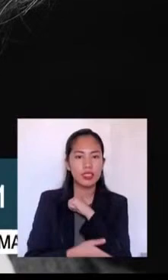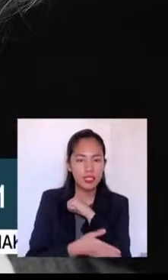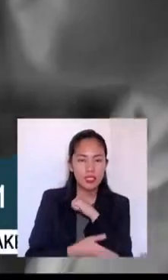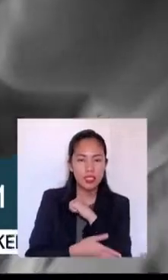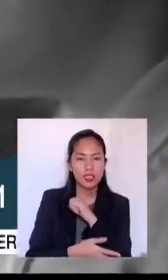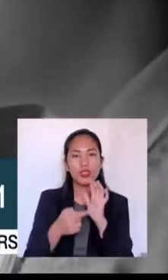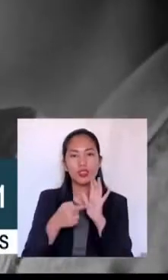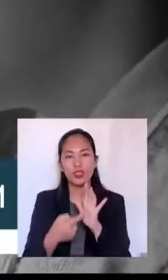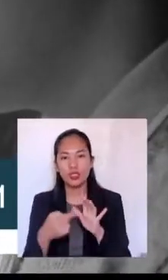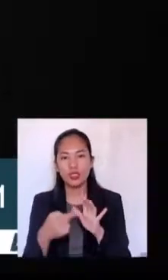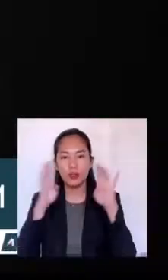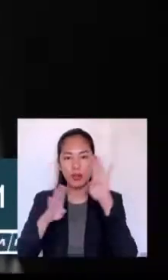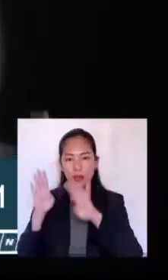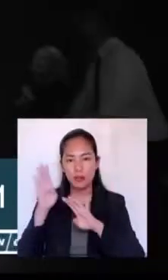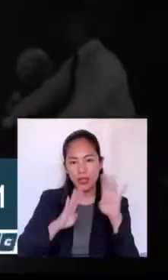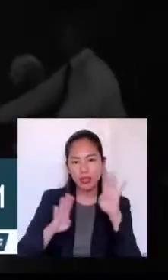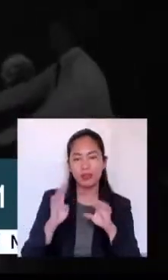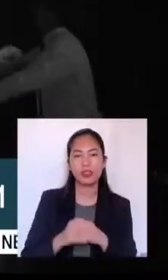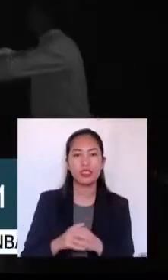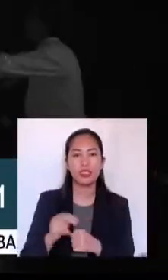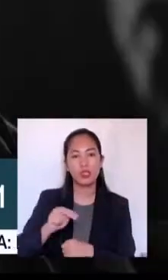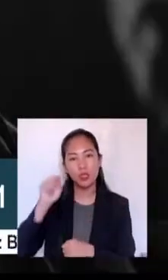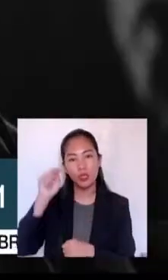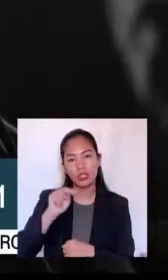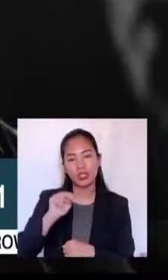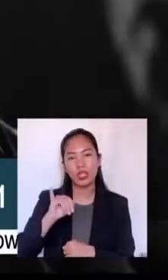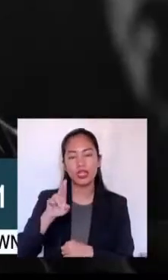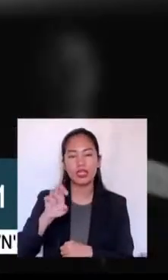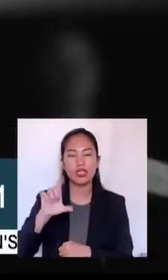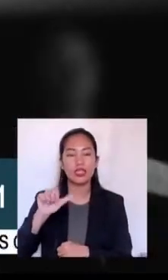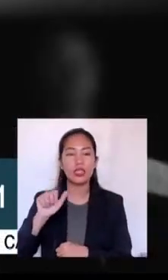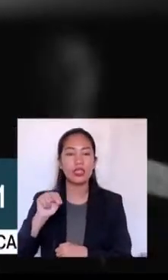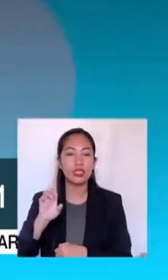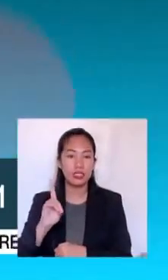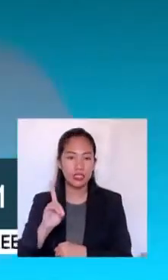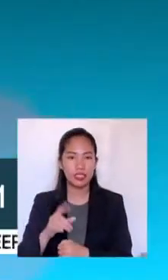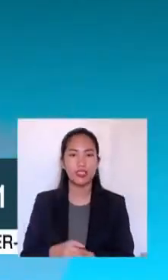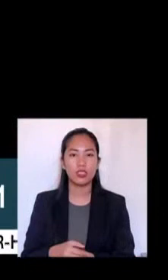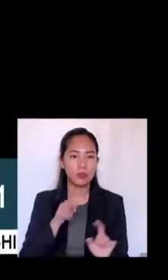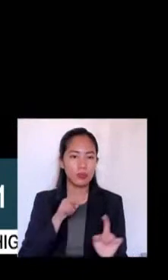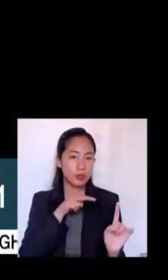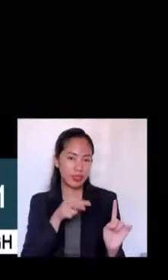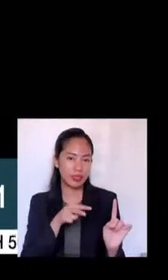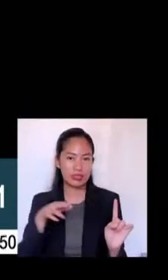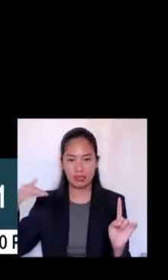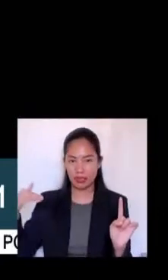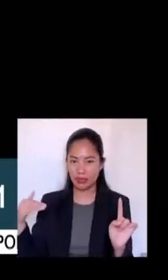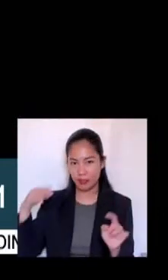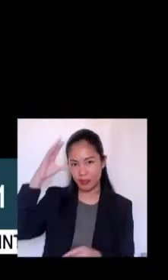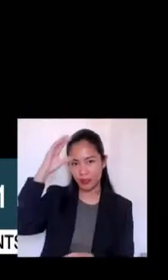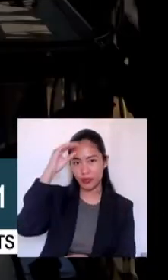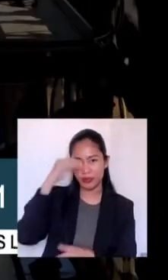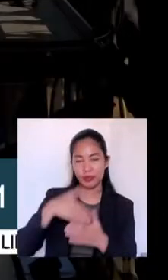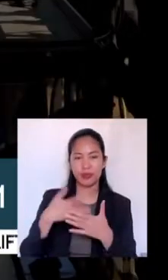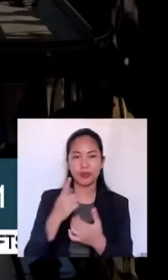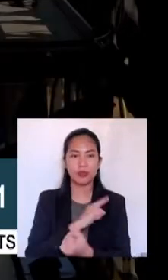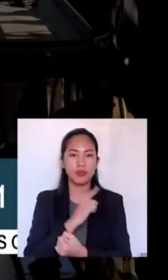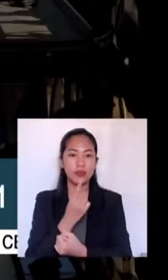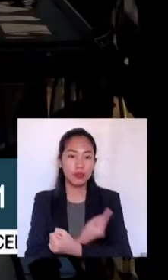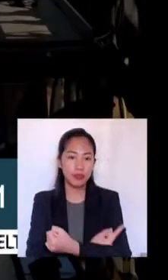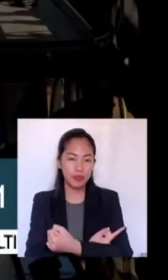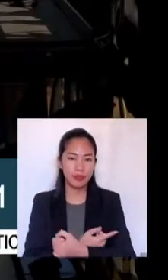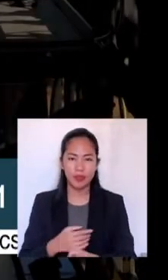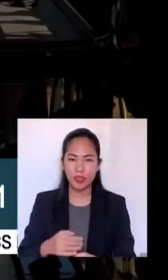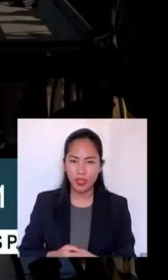of Belfast in Northern Ireland through the eyes of a little boy. One. The Power of the Dog. All